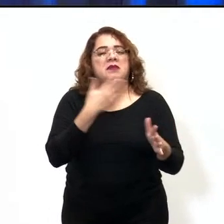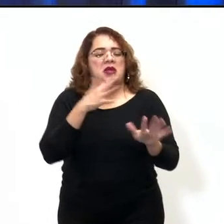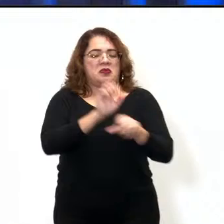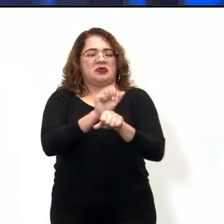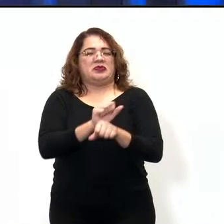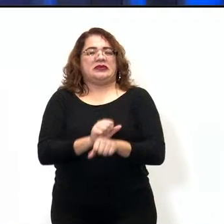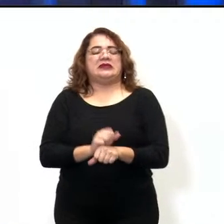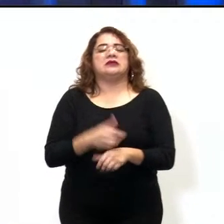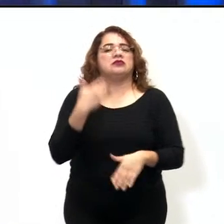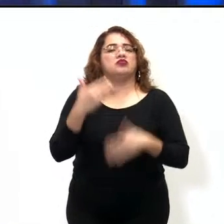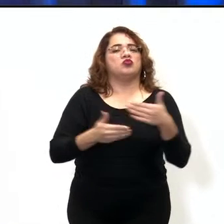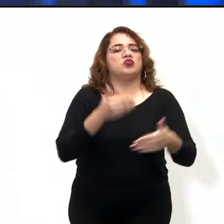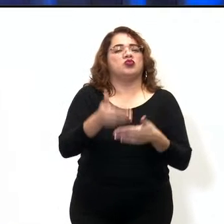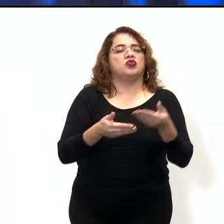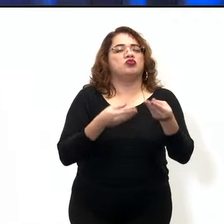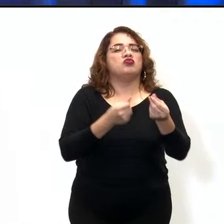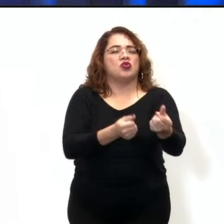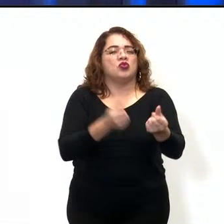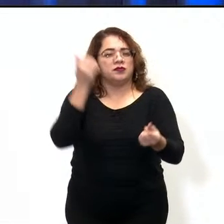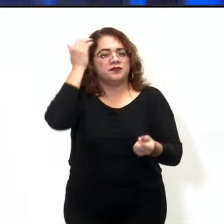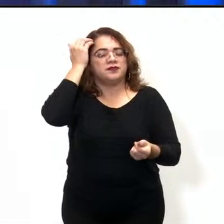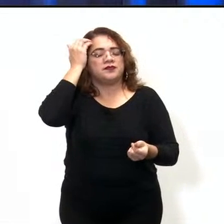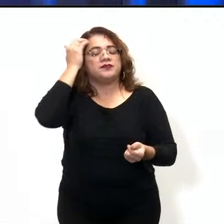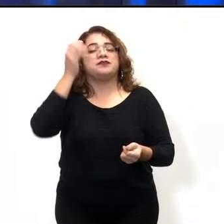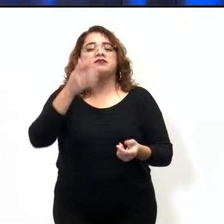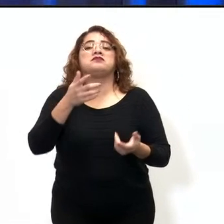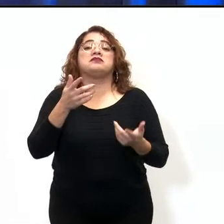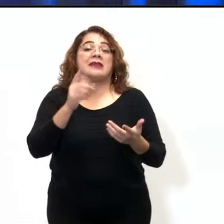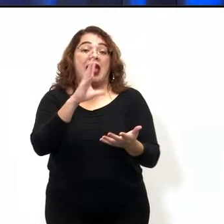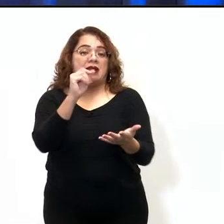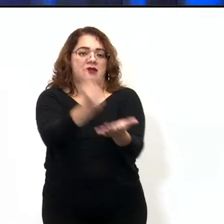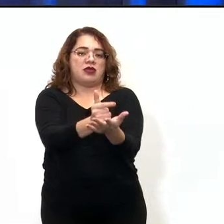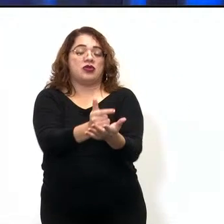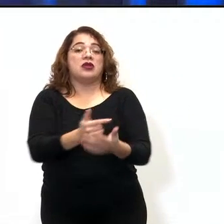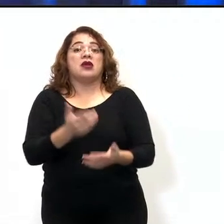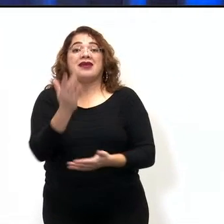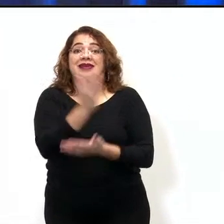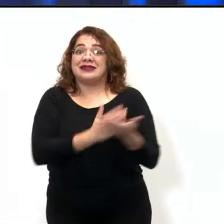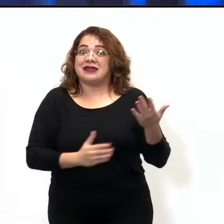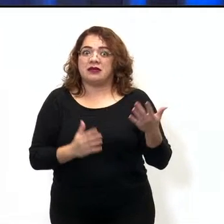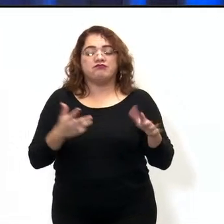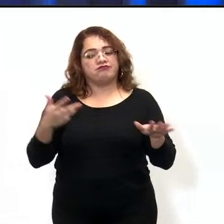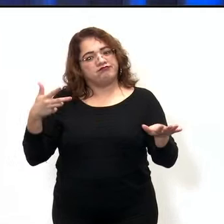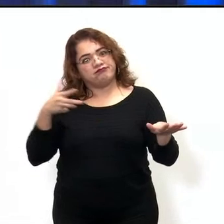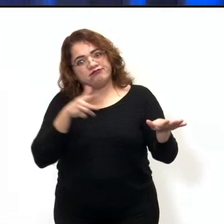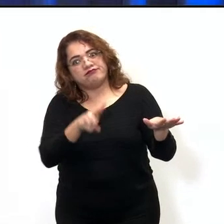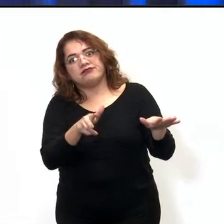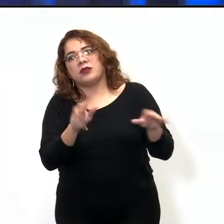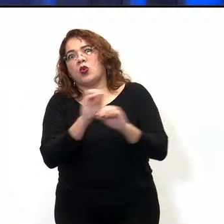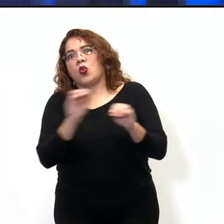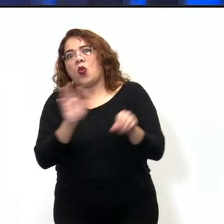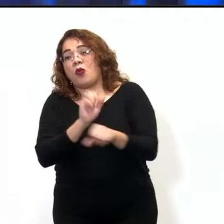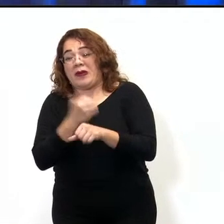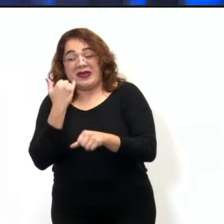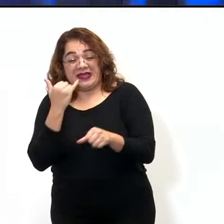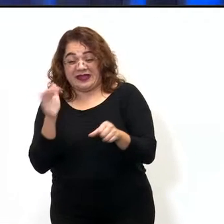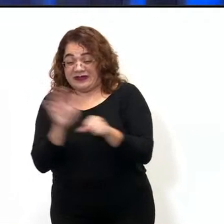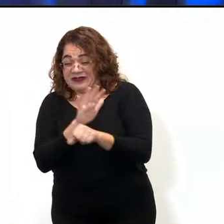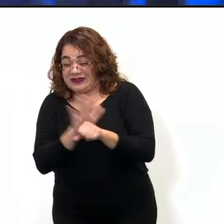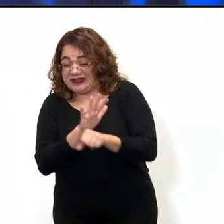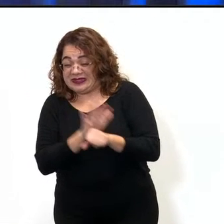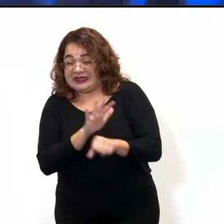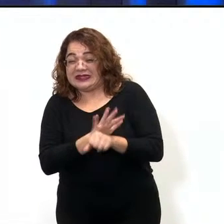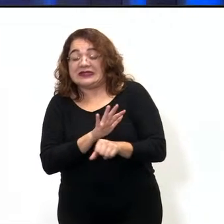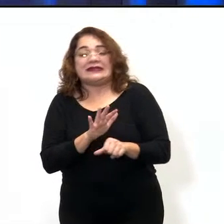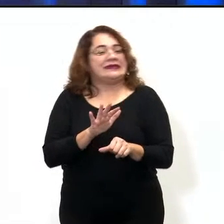to receive your test. Some people are coming without appointments, and we do what we can, but